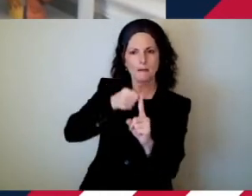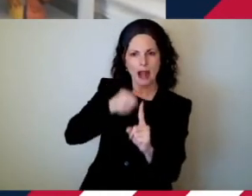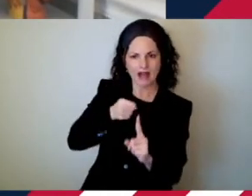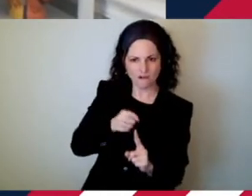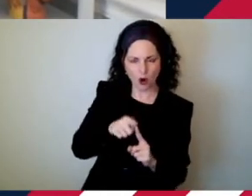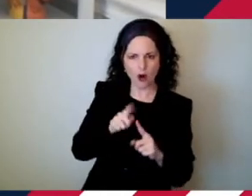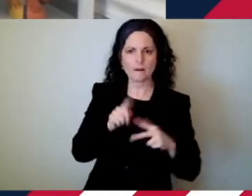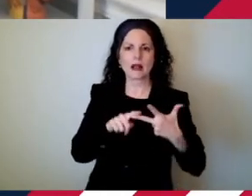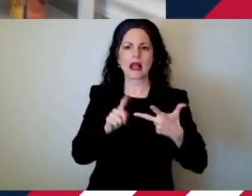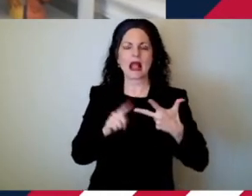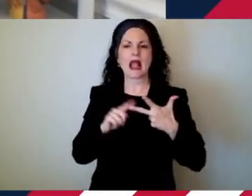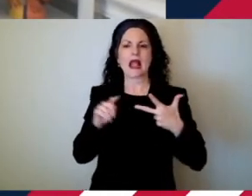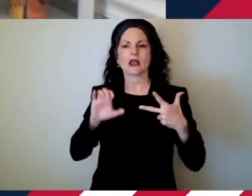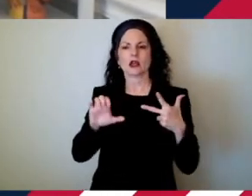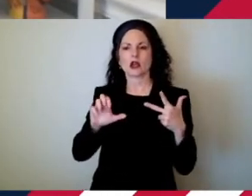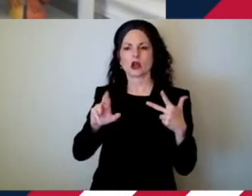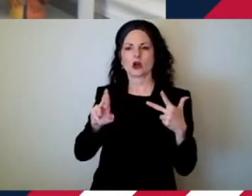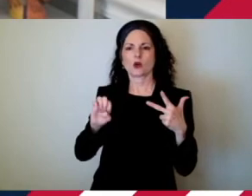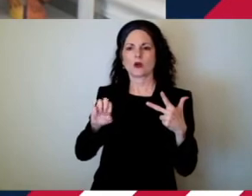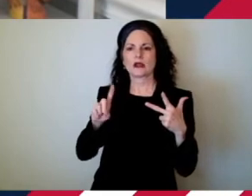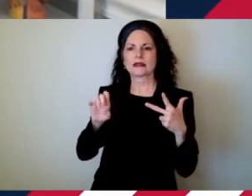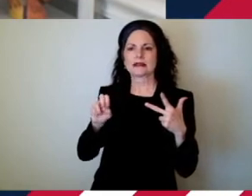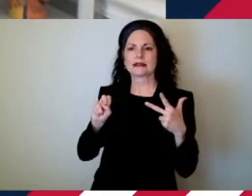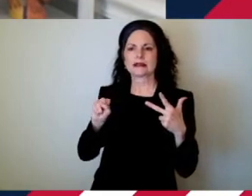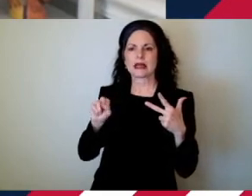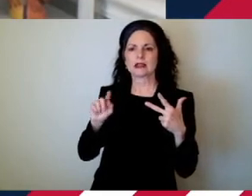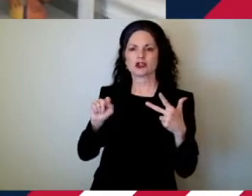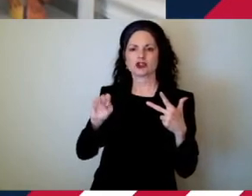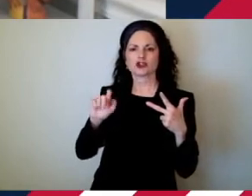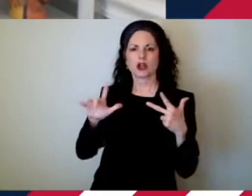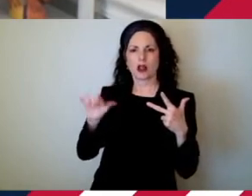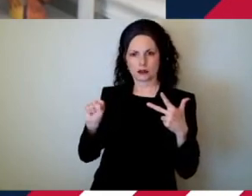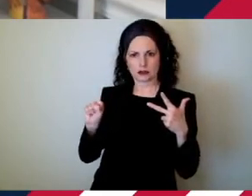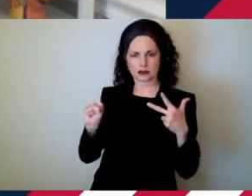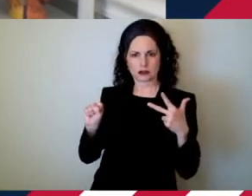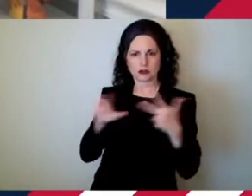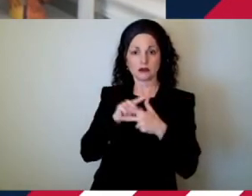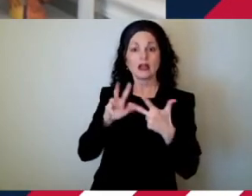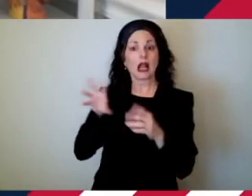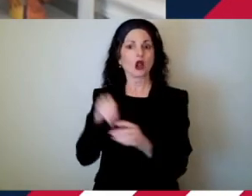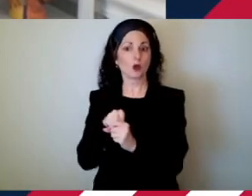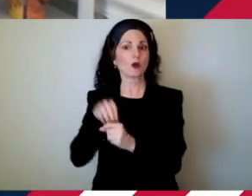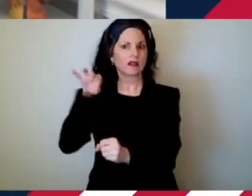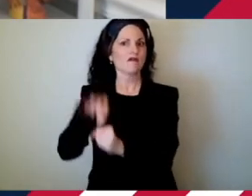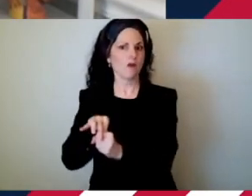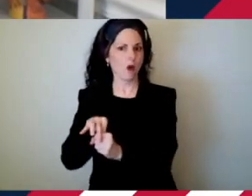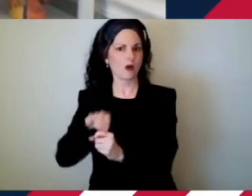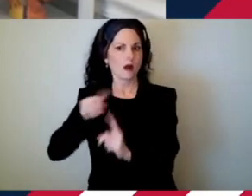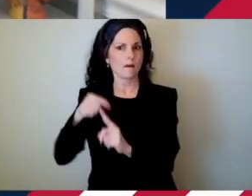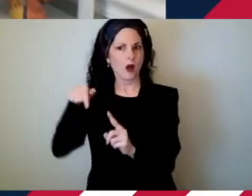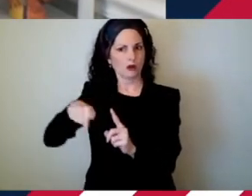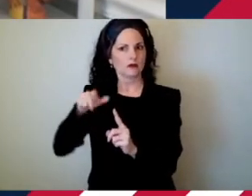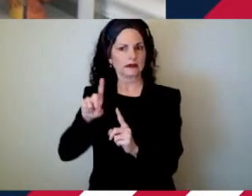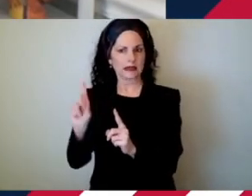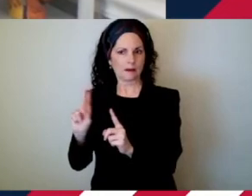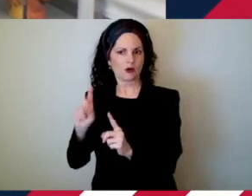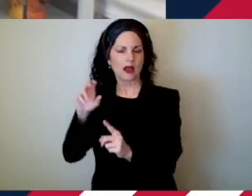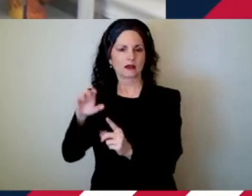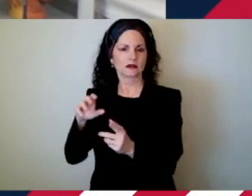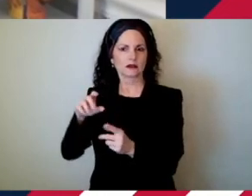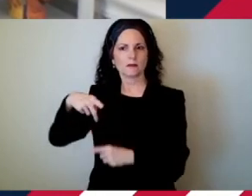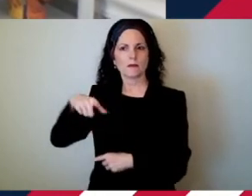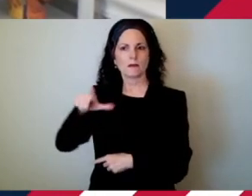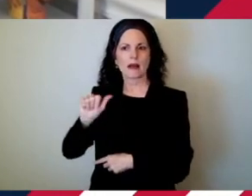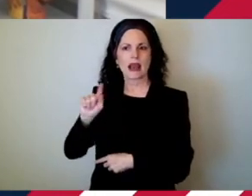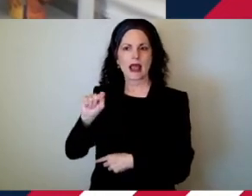be announced on Monday, including the vote on the party's platform. On Tuesday, after